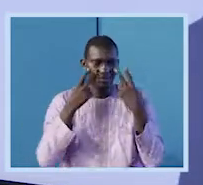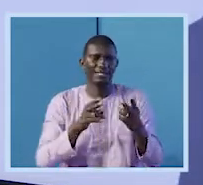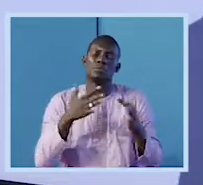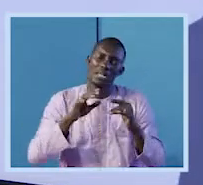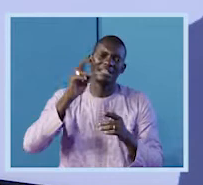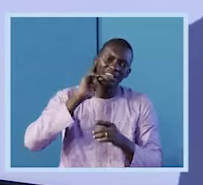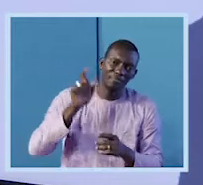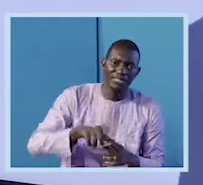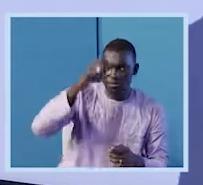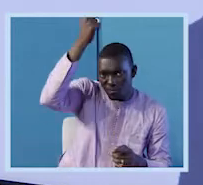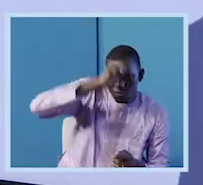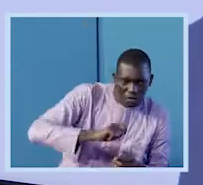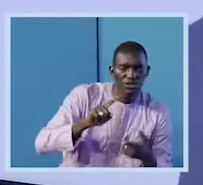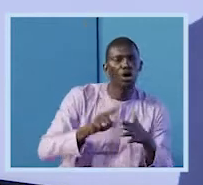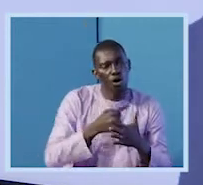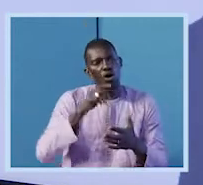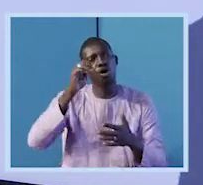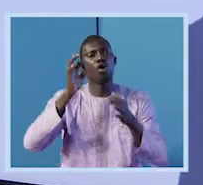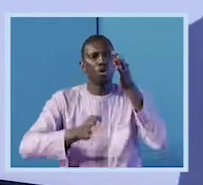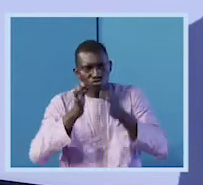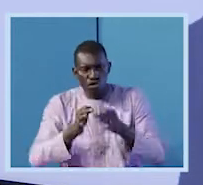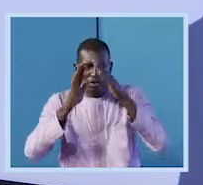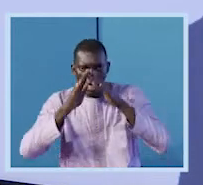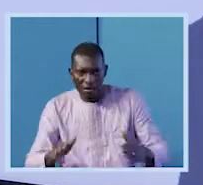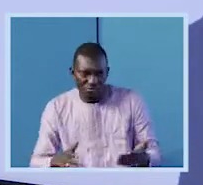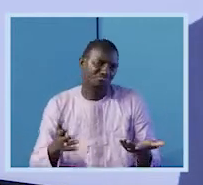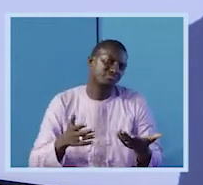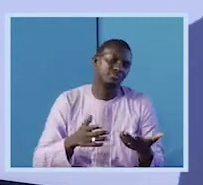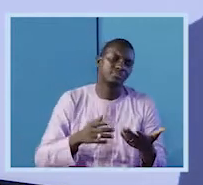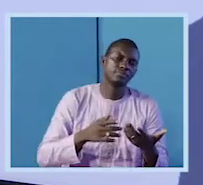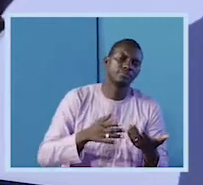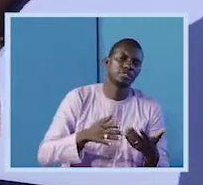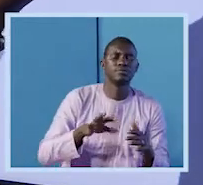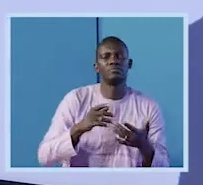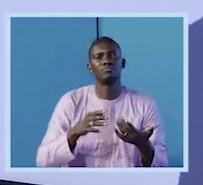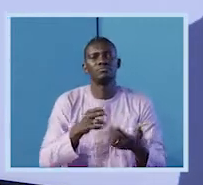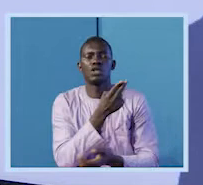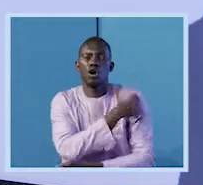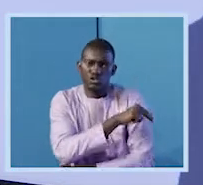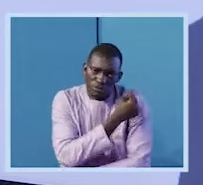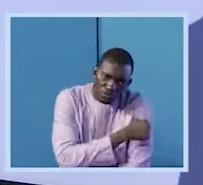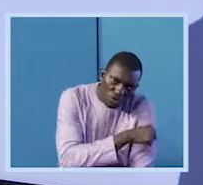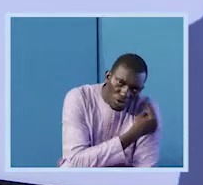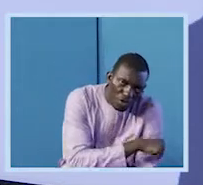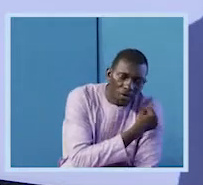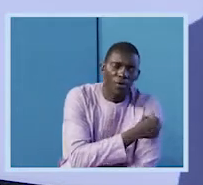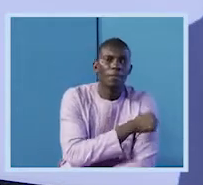a police station, courthouses, Very right. how to call it,